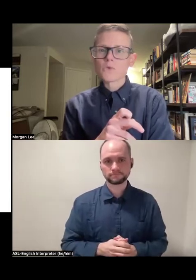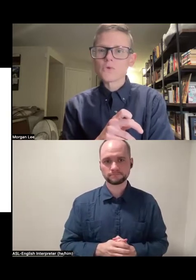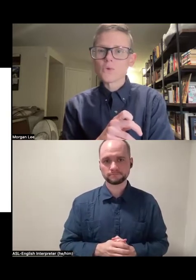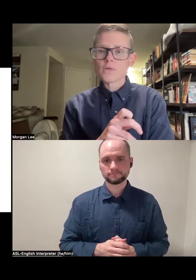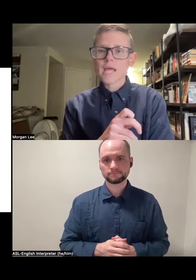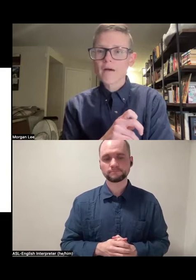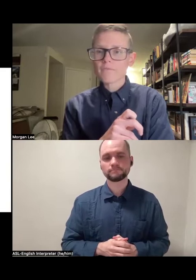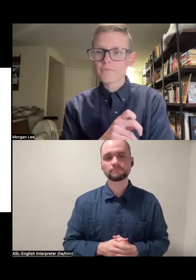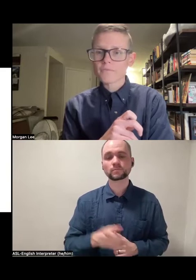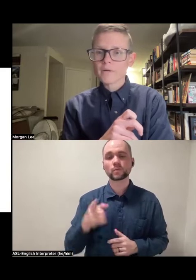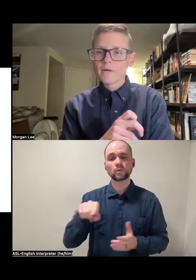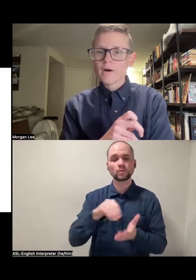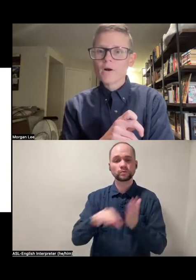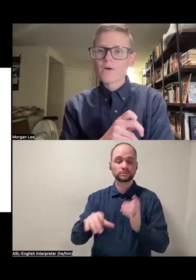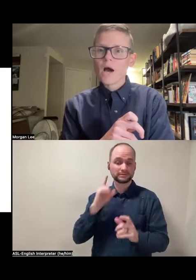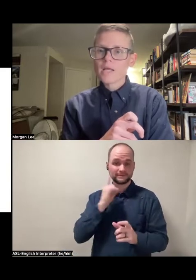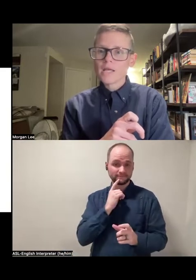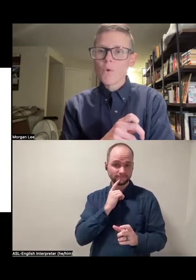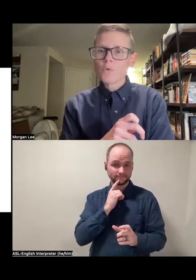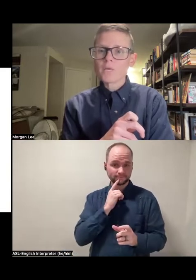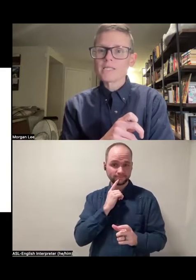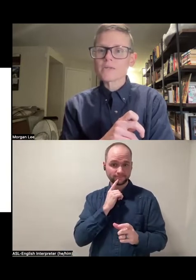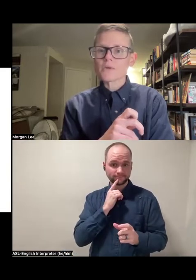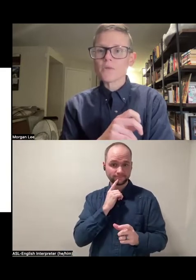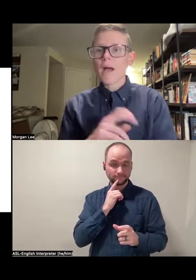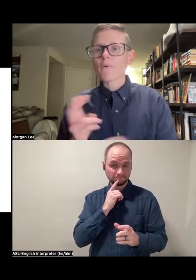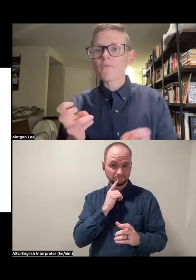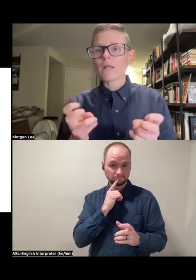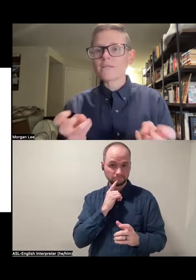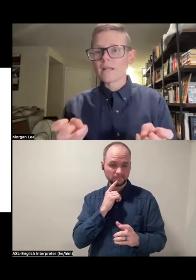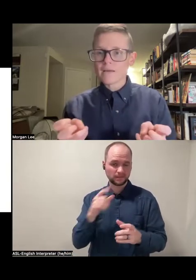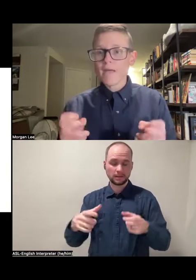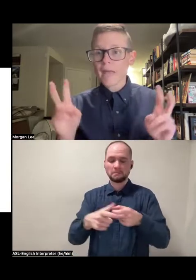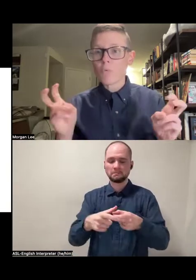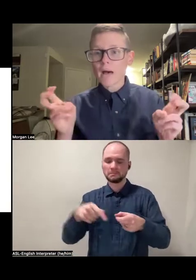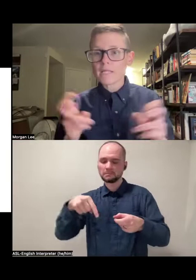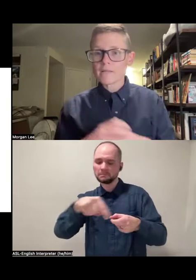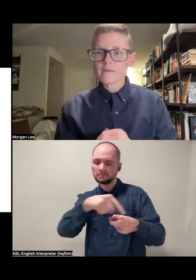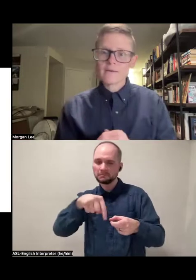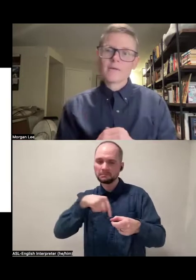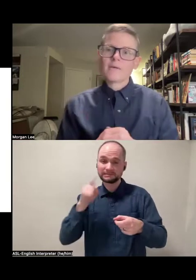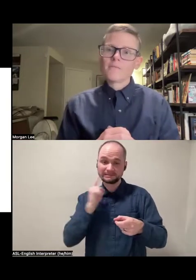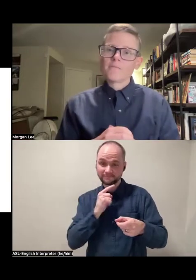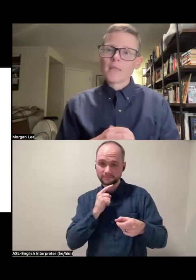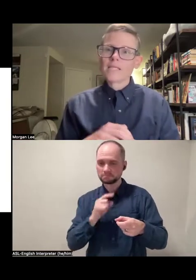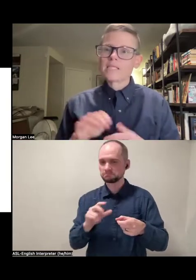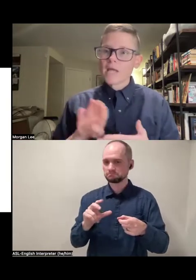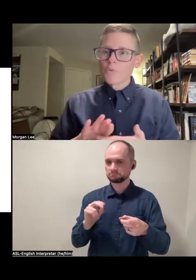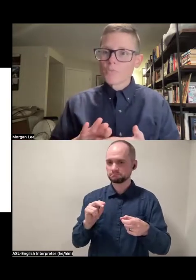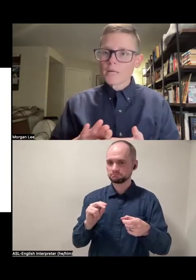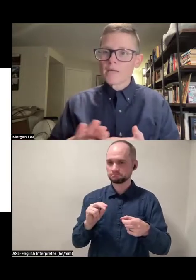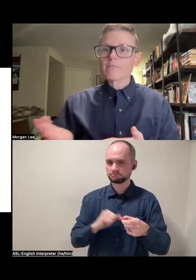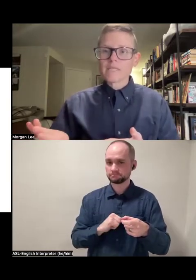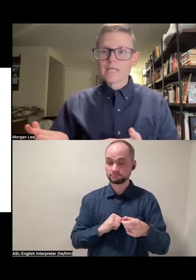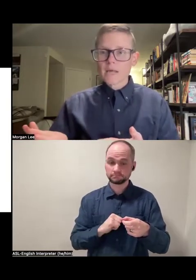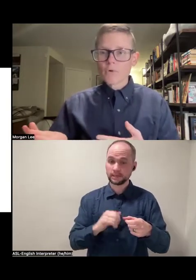So students who are deaf are not in what would be considered the powerful identity of able-bodied, instead